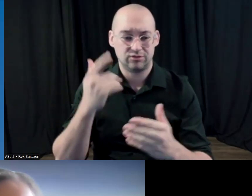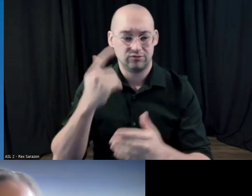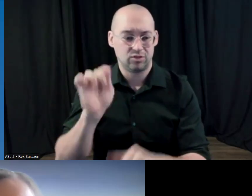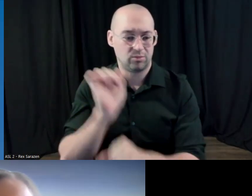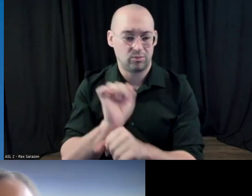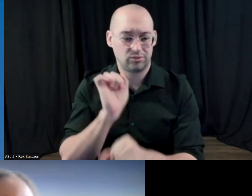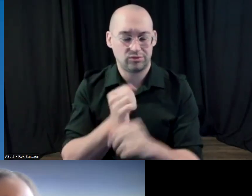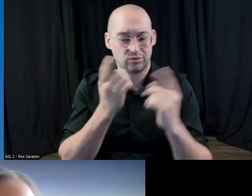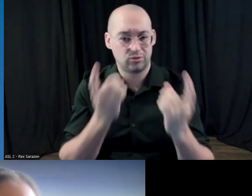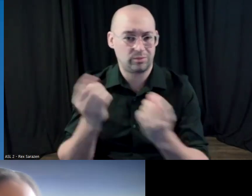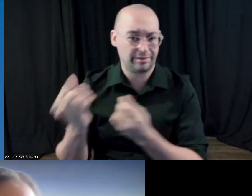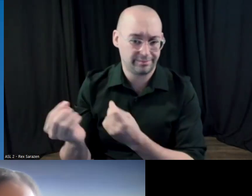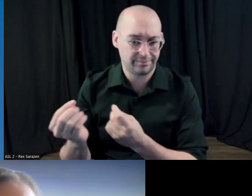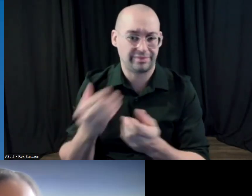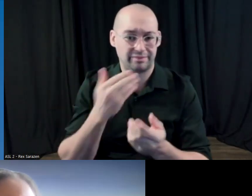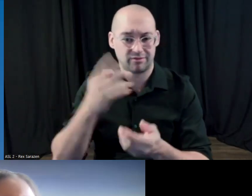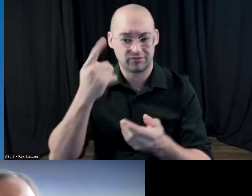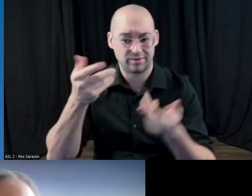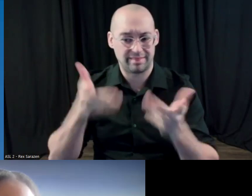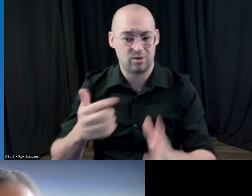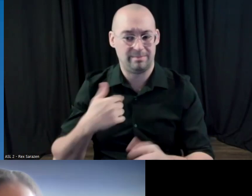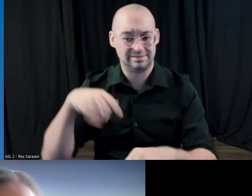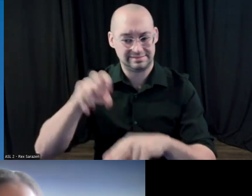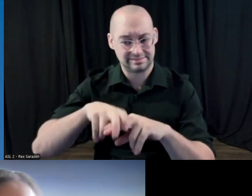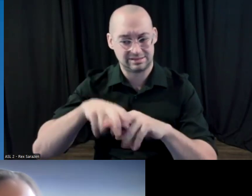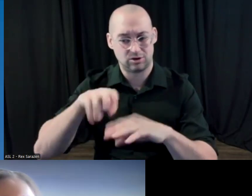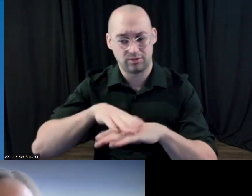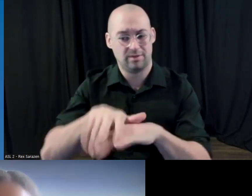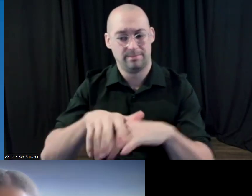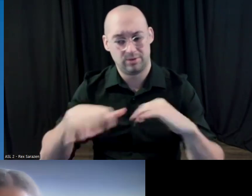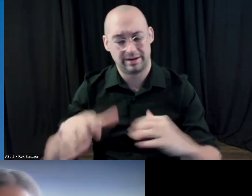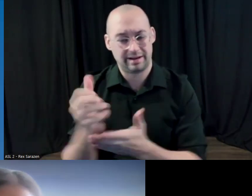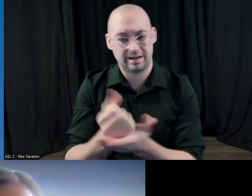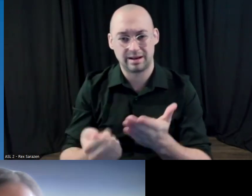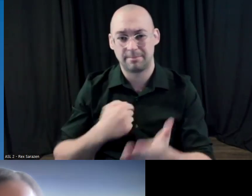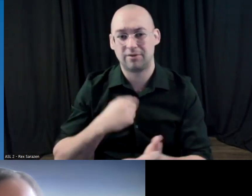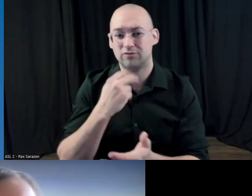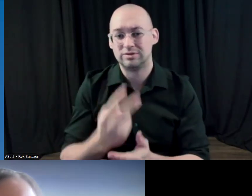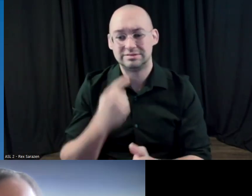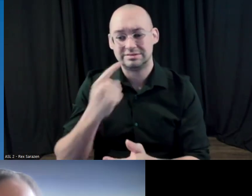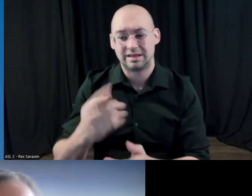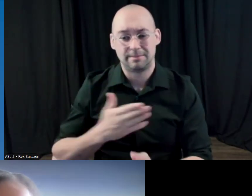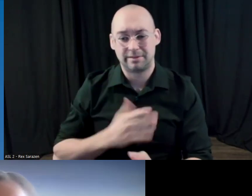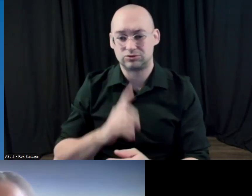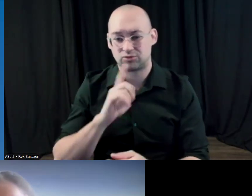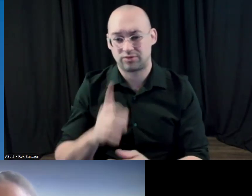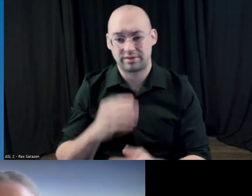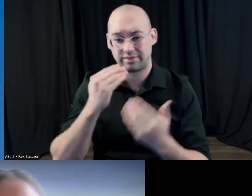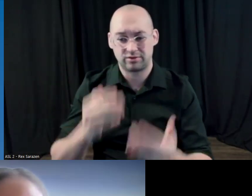And I thank you for allowing me to sit on these committees and give my voice and tell my truth. So again, thank you.